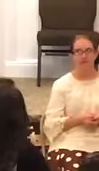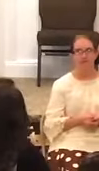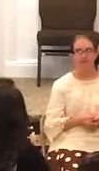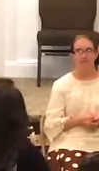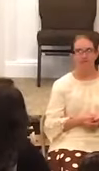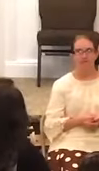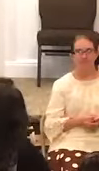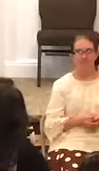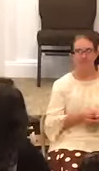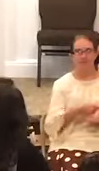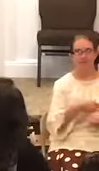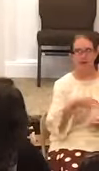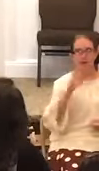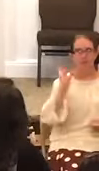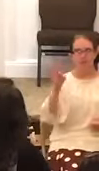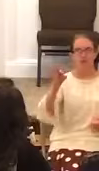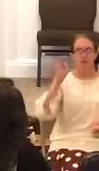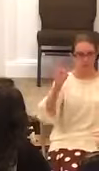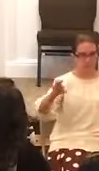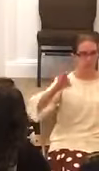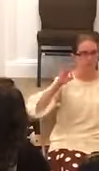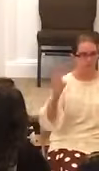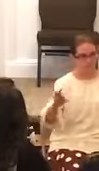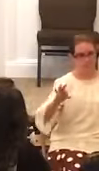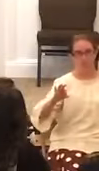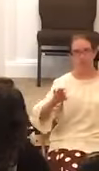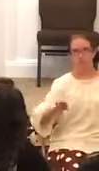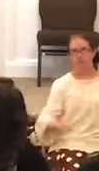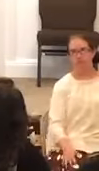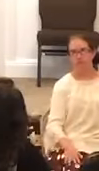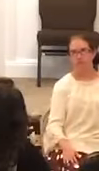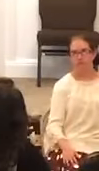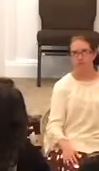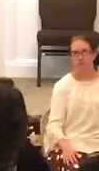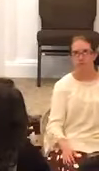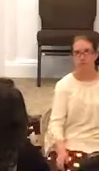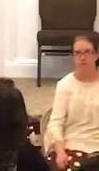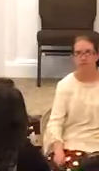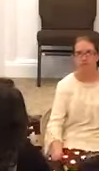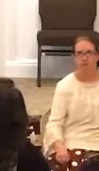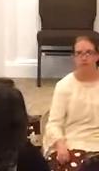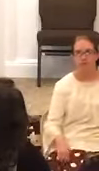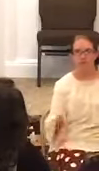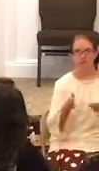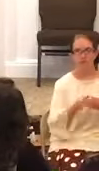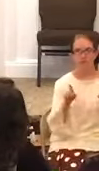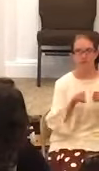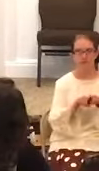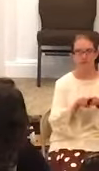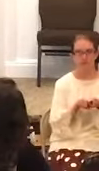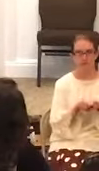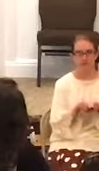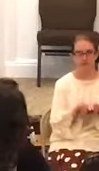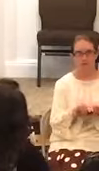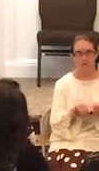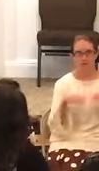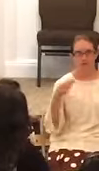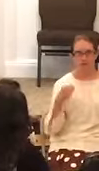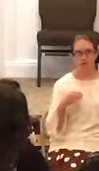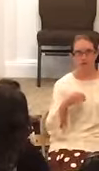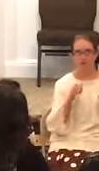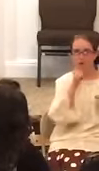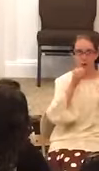Unfortunately, I have preached and preached and preached and preached, and some still haven't obeyed